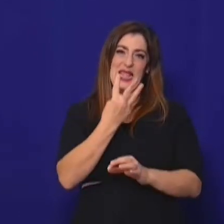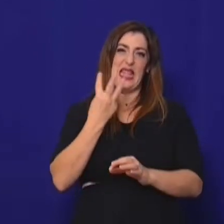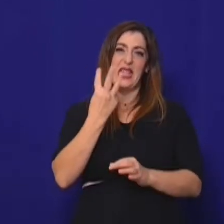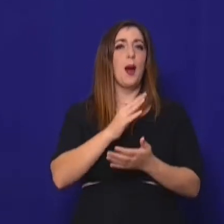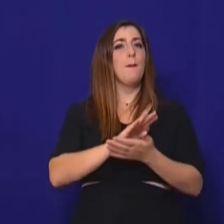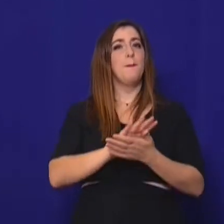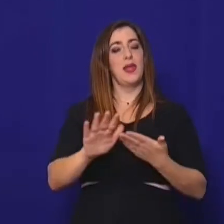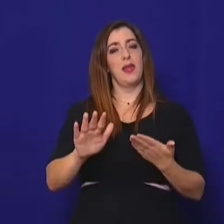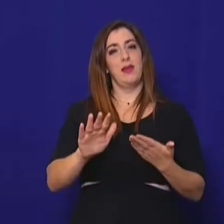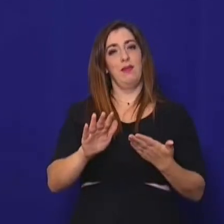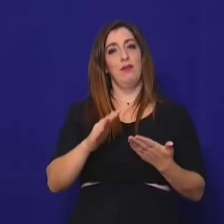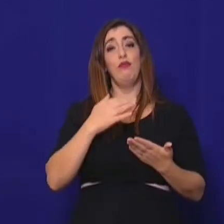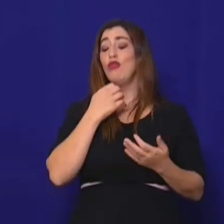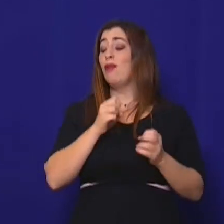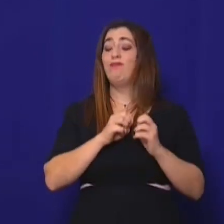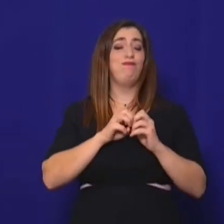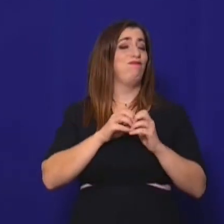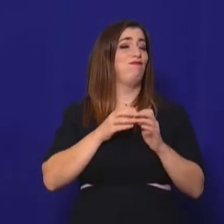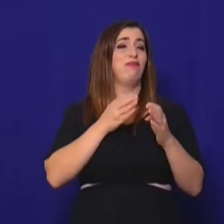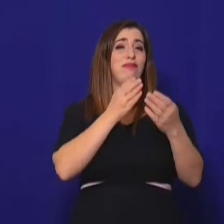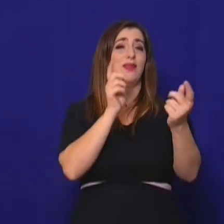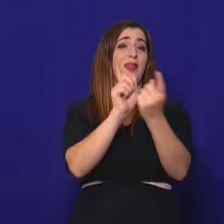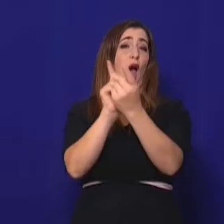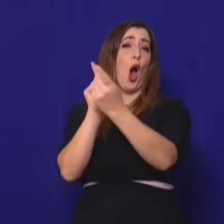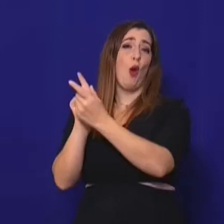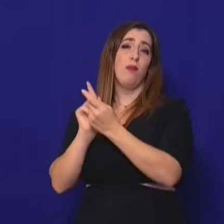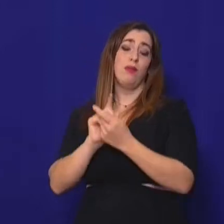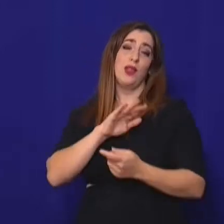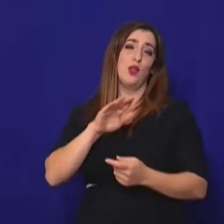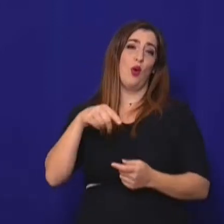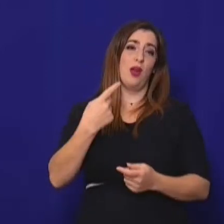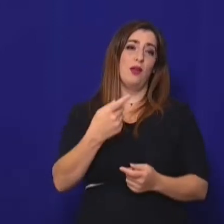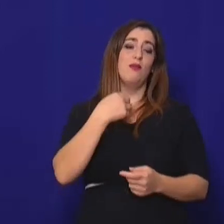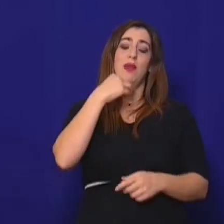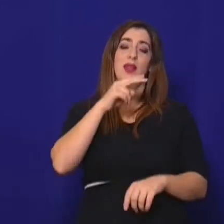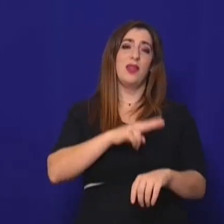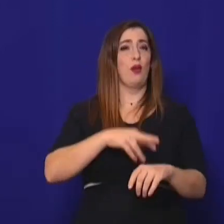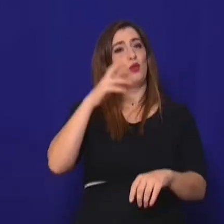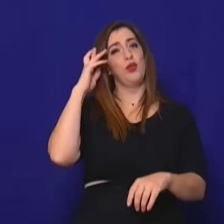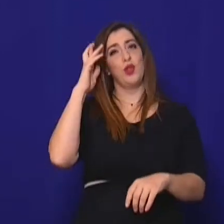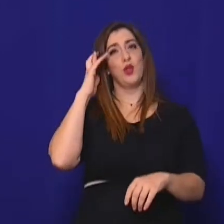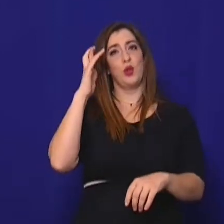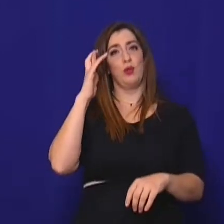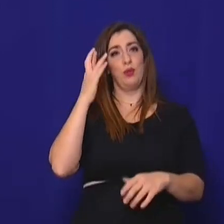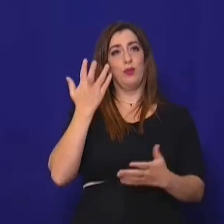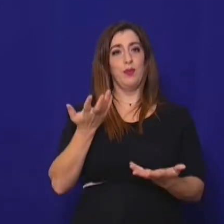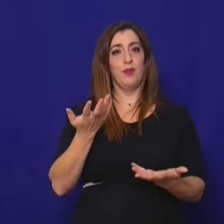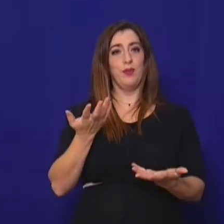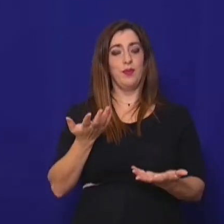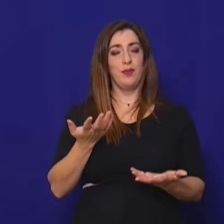li nistgħu propju nkunu flimkien. Ma nistgħux nirriskjaw li nkunu qegħdin nisponu lil ħadd ieħor għal